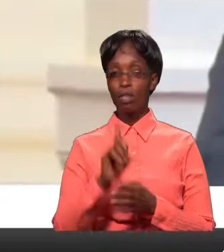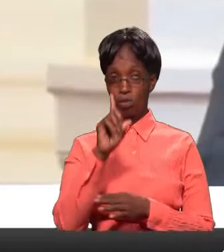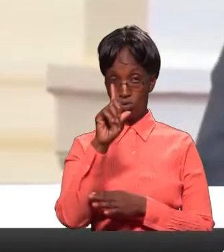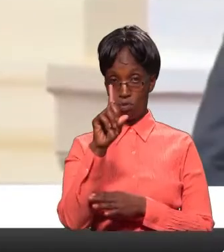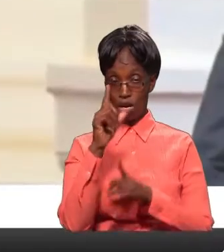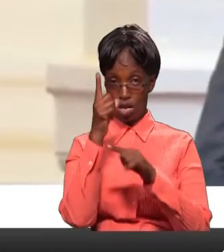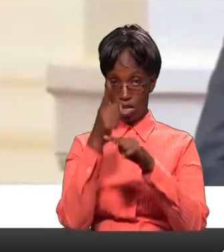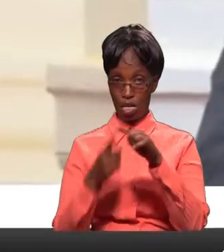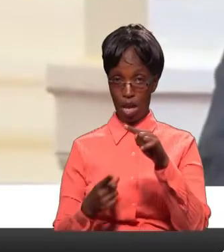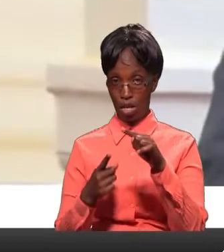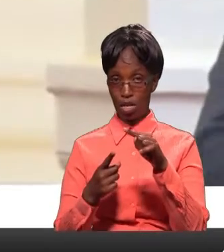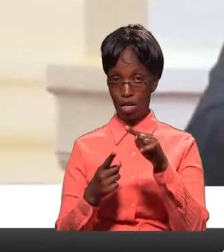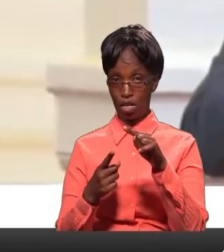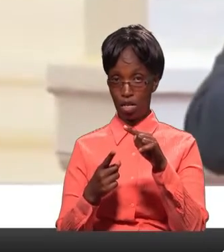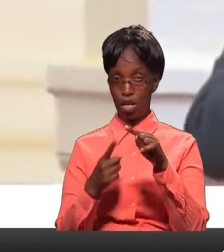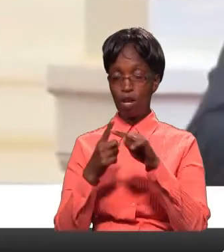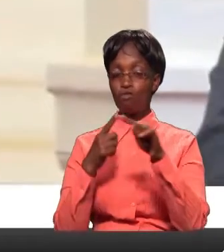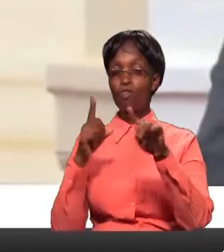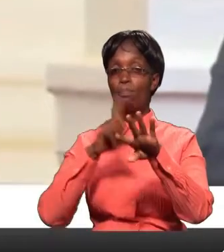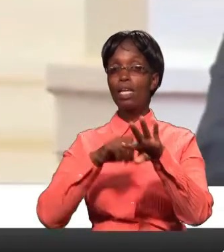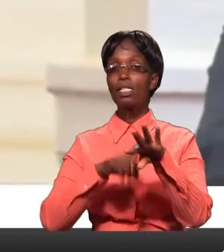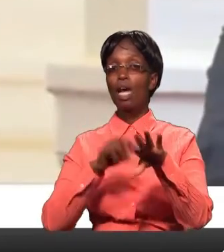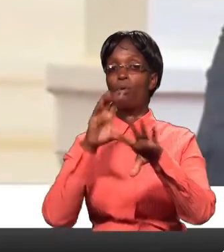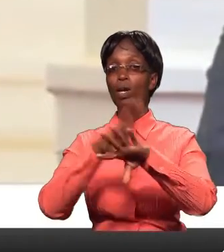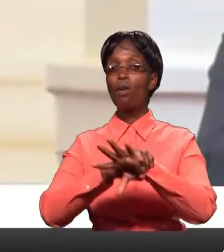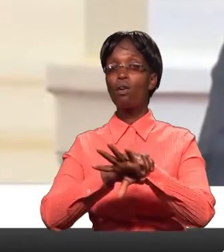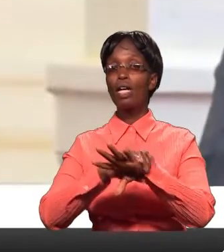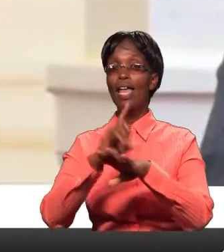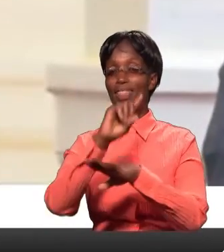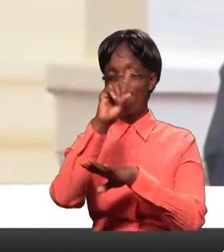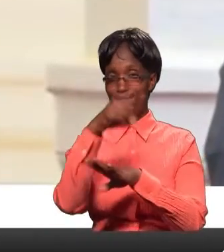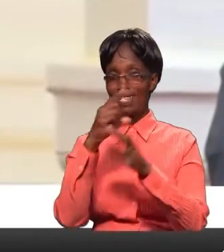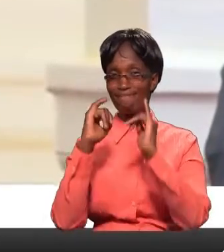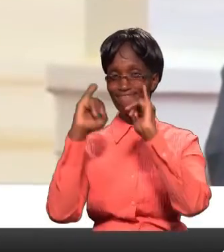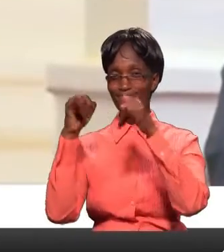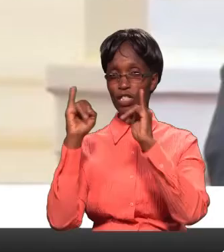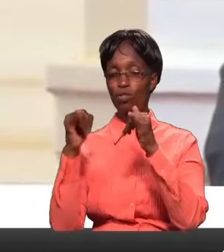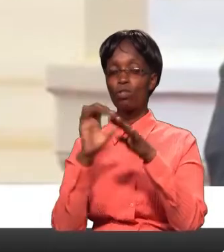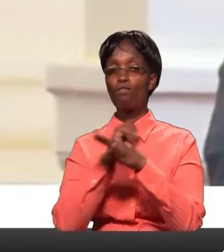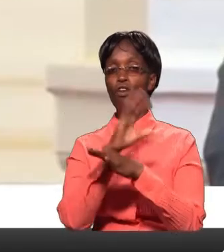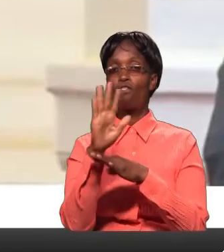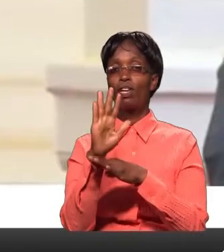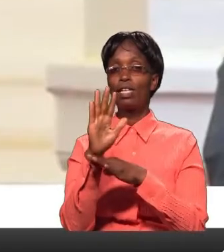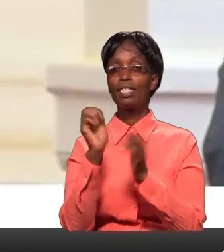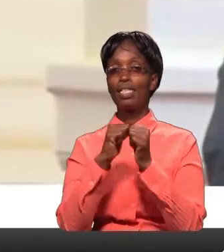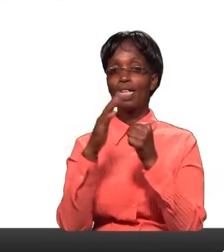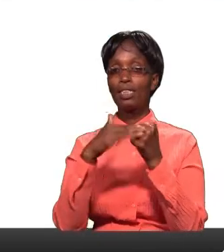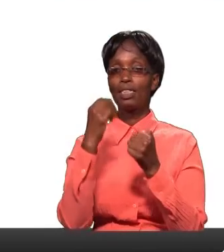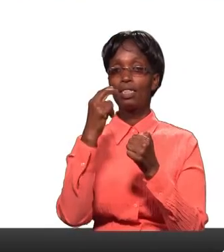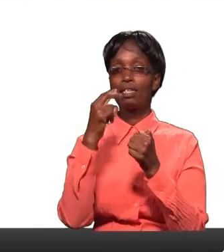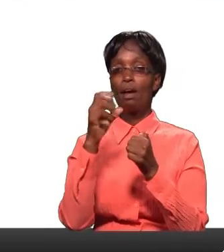mark exactly 1 year since Kenya recorded its first case of COVID-19 on the 12th of March